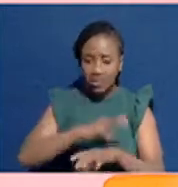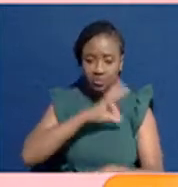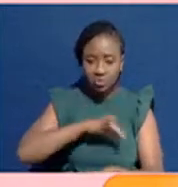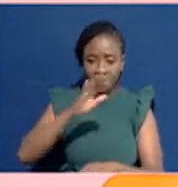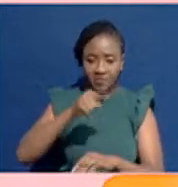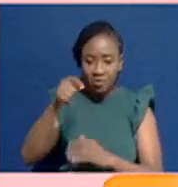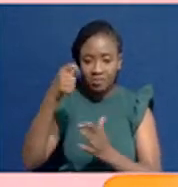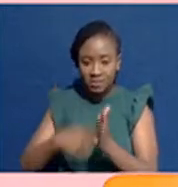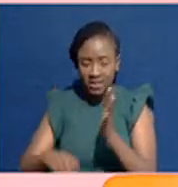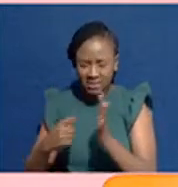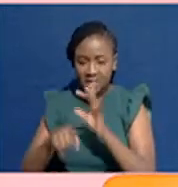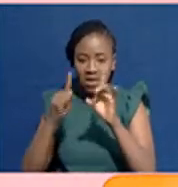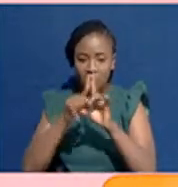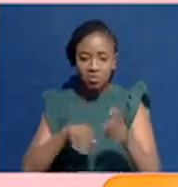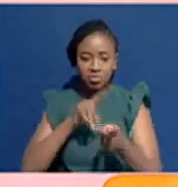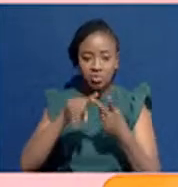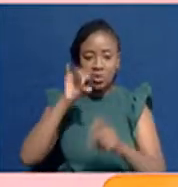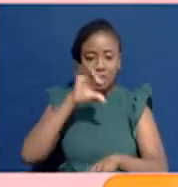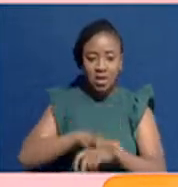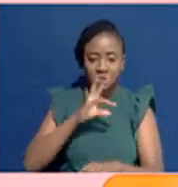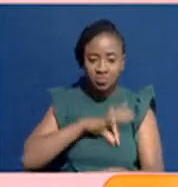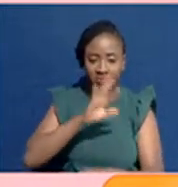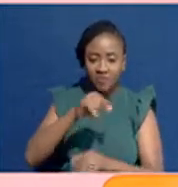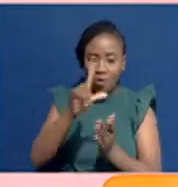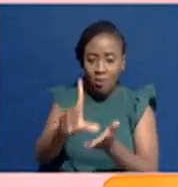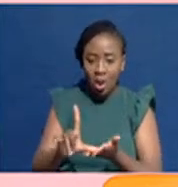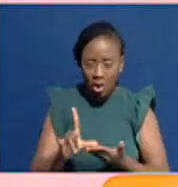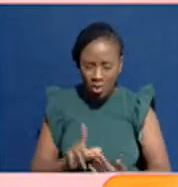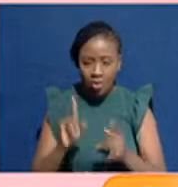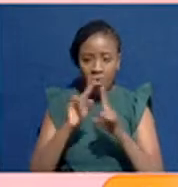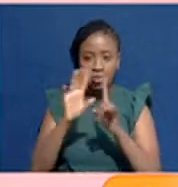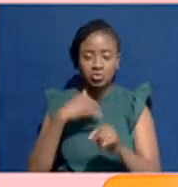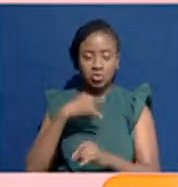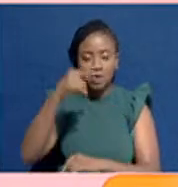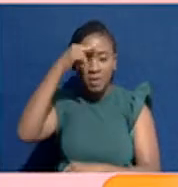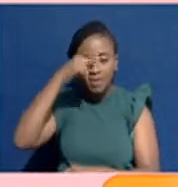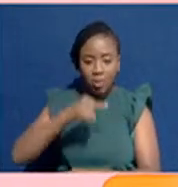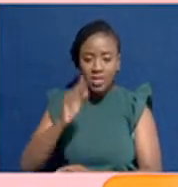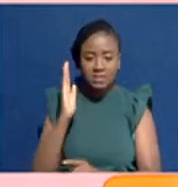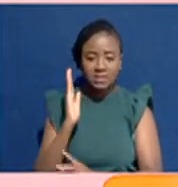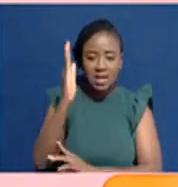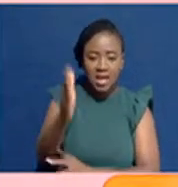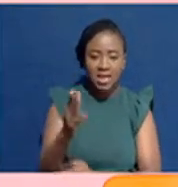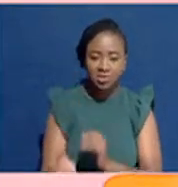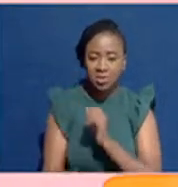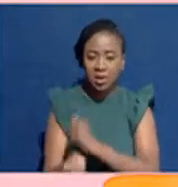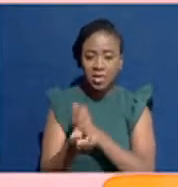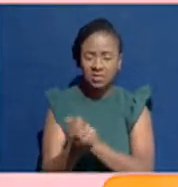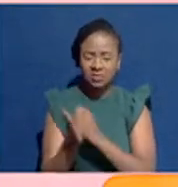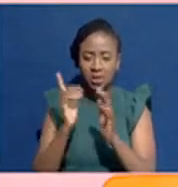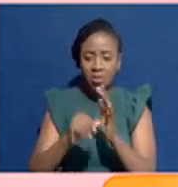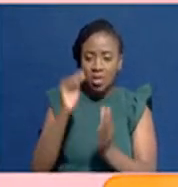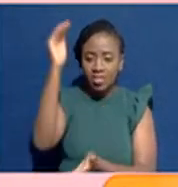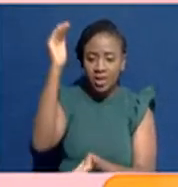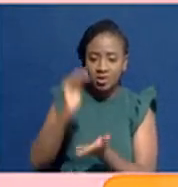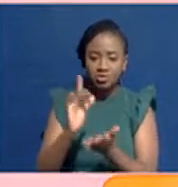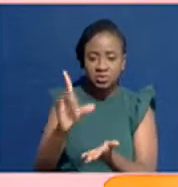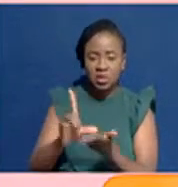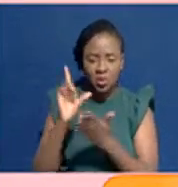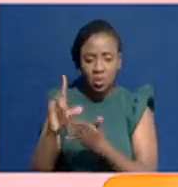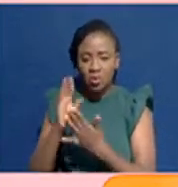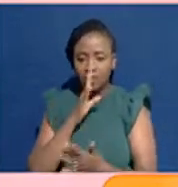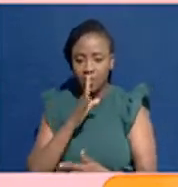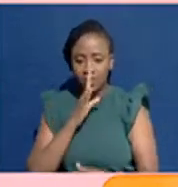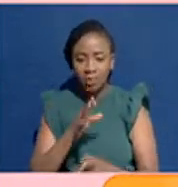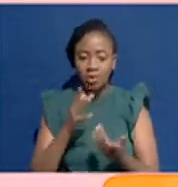earns from loans. Right. Now, there is a policy direction, a fiscal policy direction, that has reduced the borrowing. The government